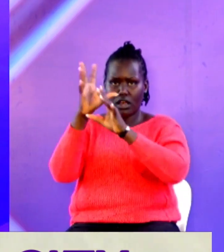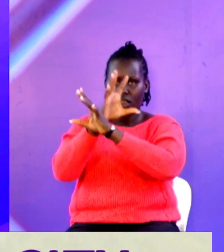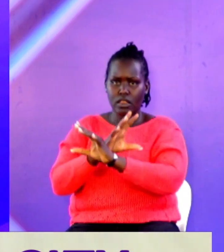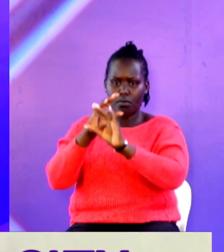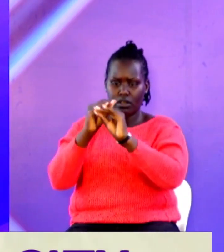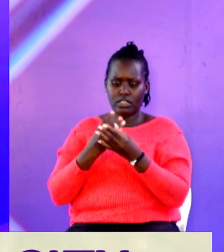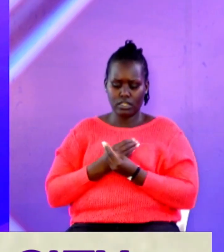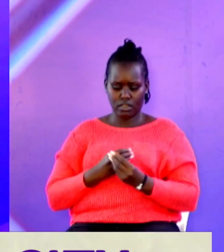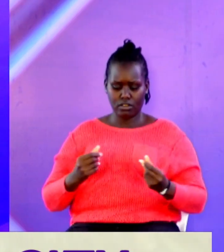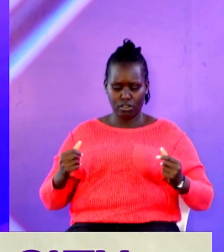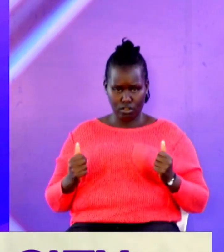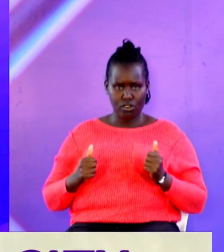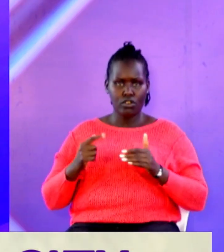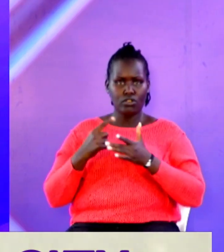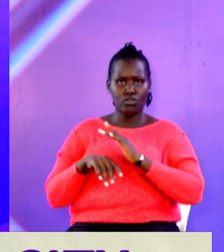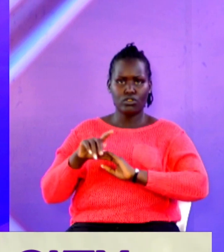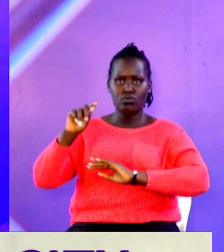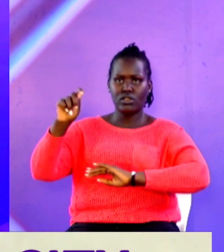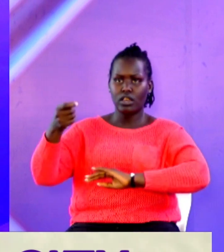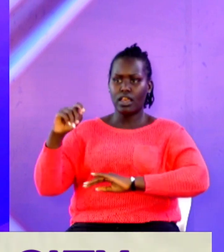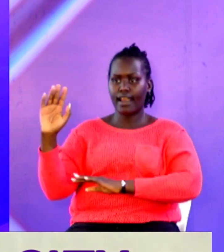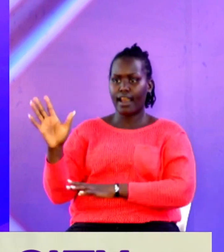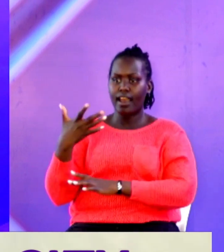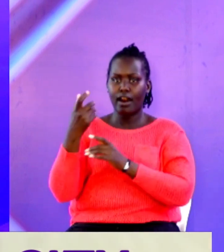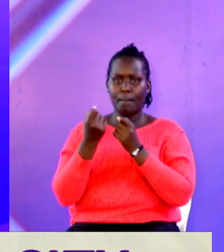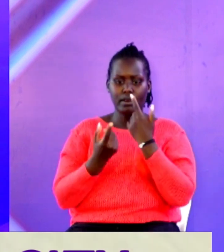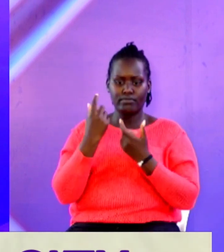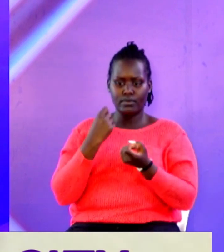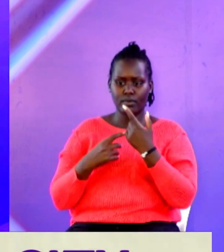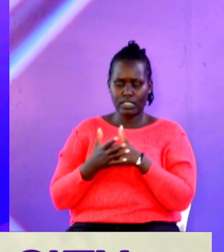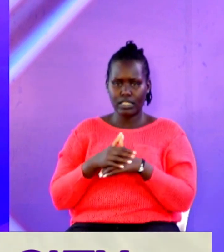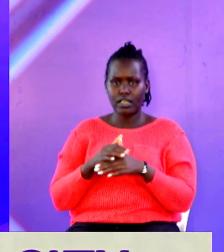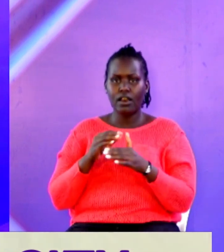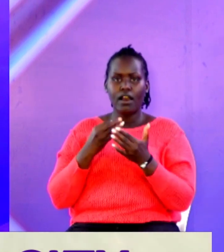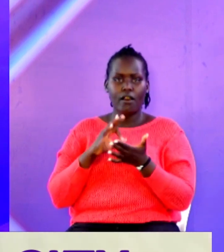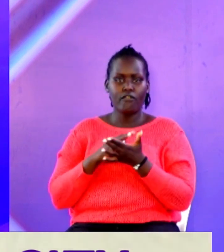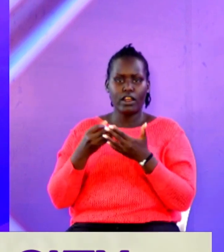the solution to the Kenya Harambee Stars lack of funds?